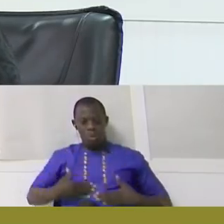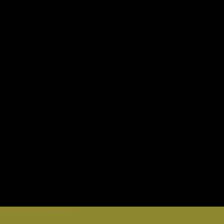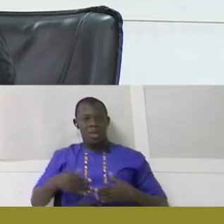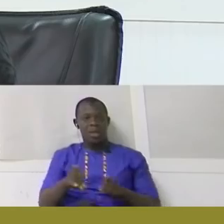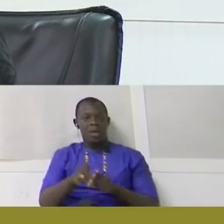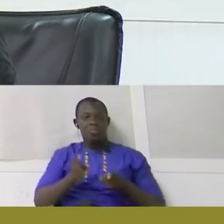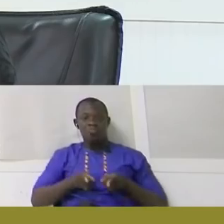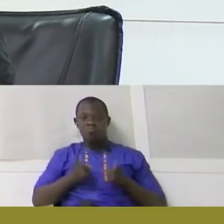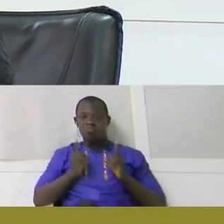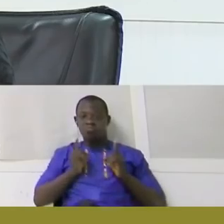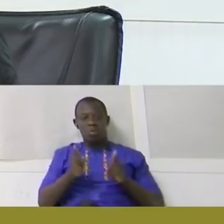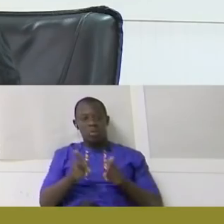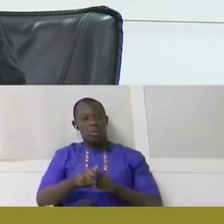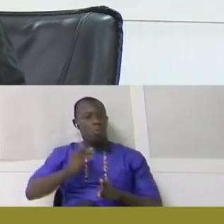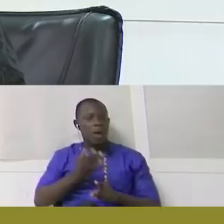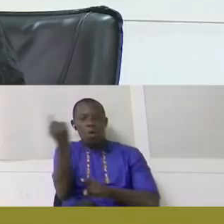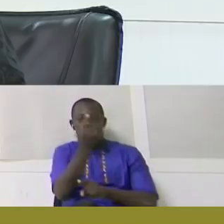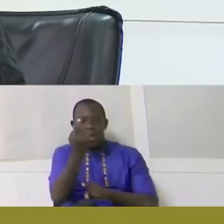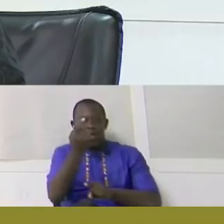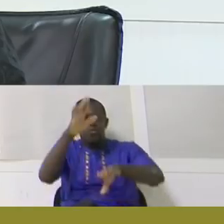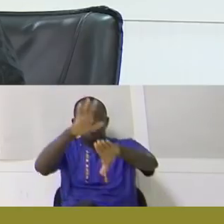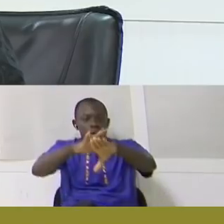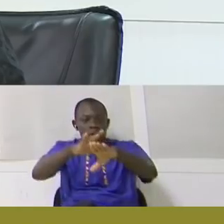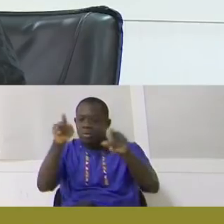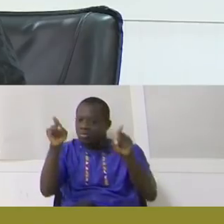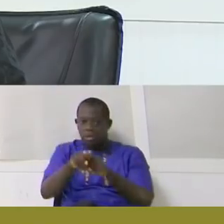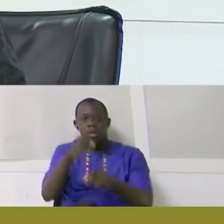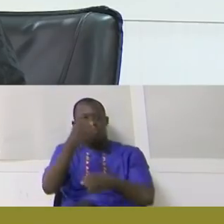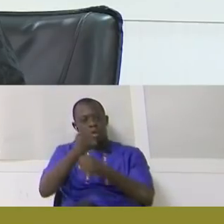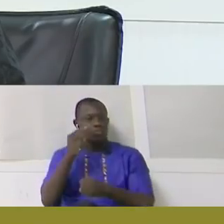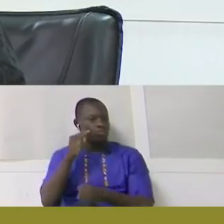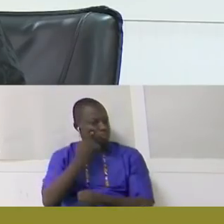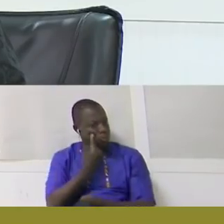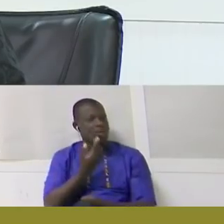jigen laale harass nga ko. Even if you touch